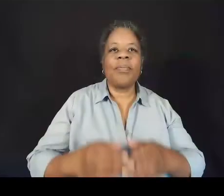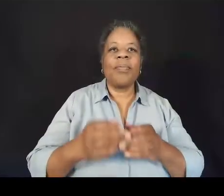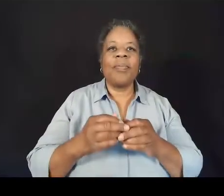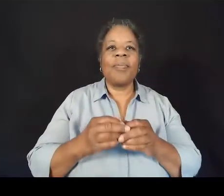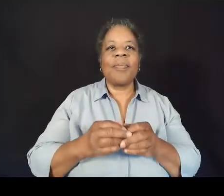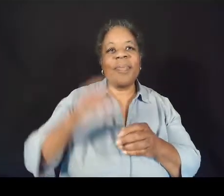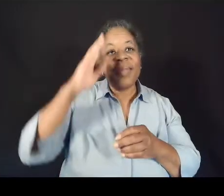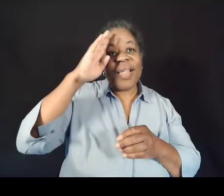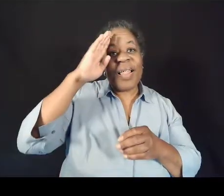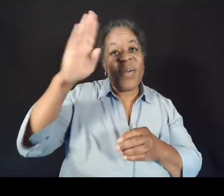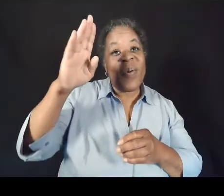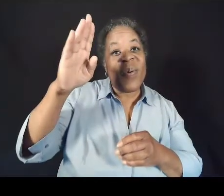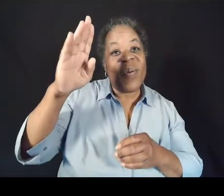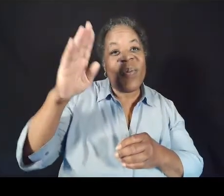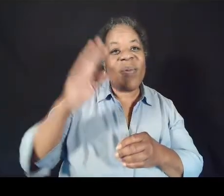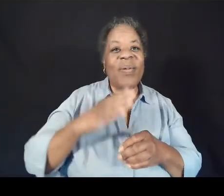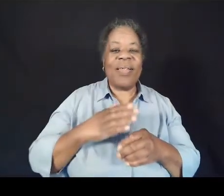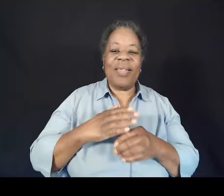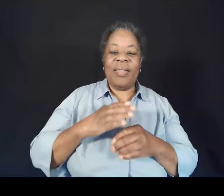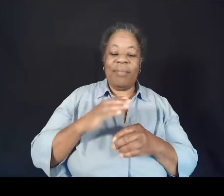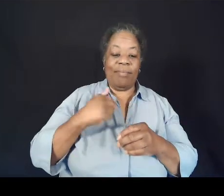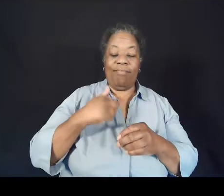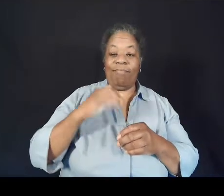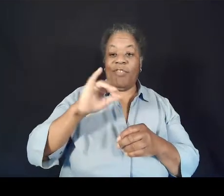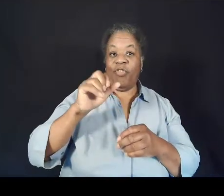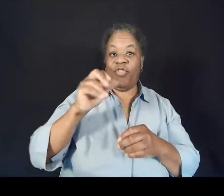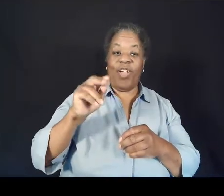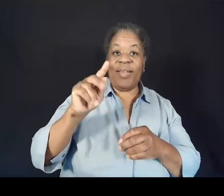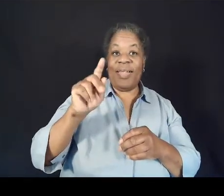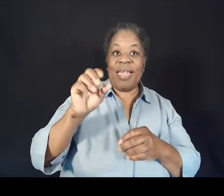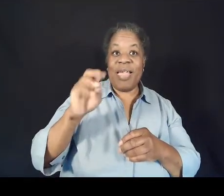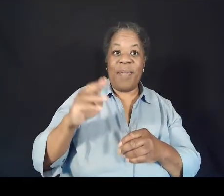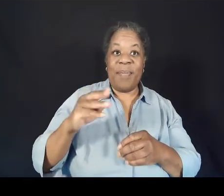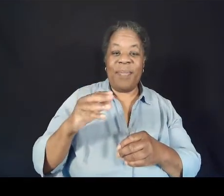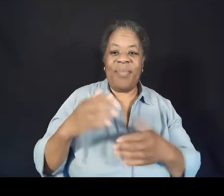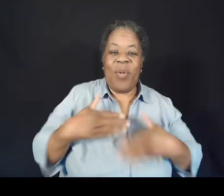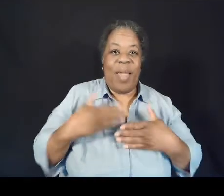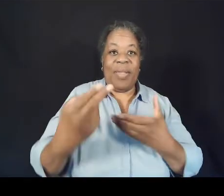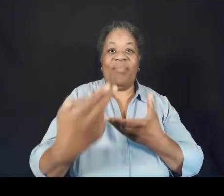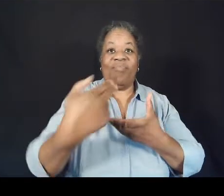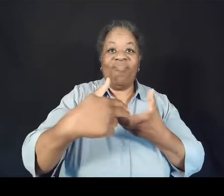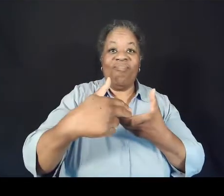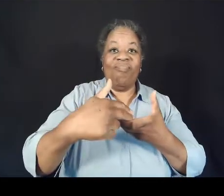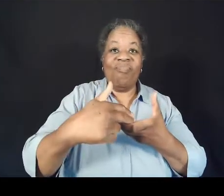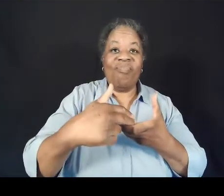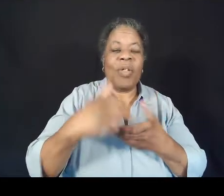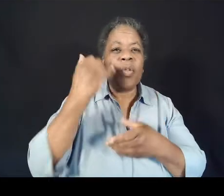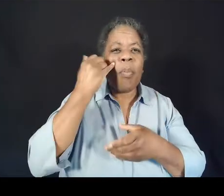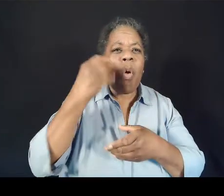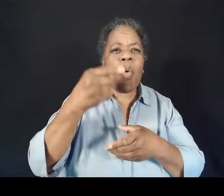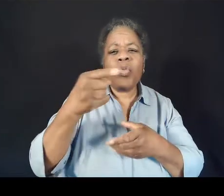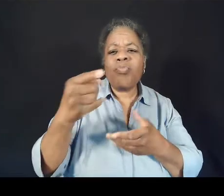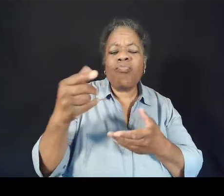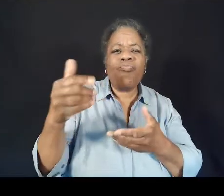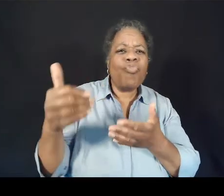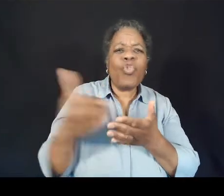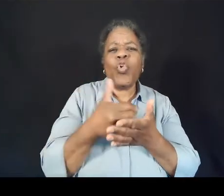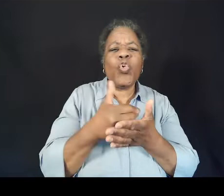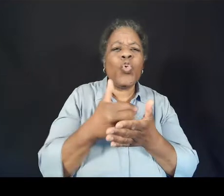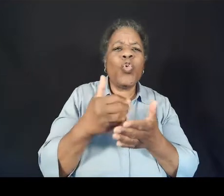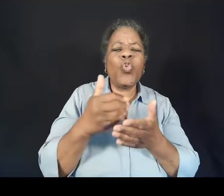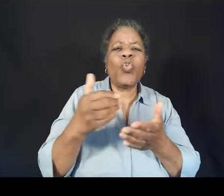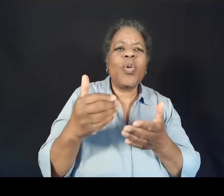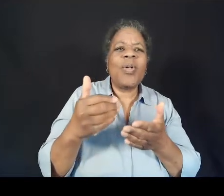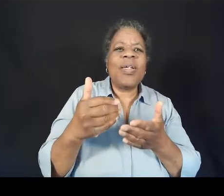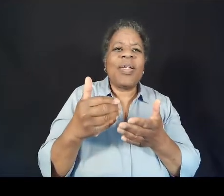Hello, everyone. My name is John Kim, and I'm so glad that you are joining us online today. If you're new, we'd love to give you a coffee on us. So go